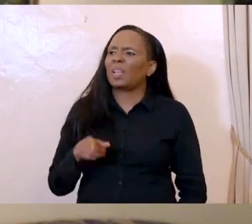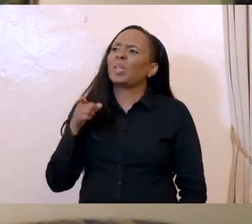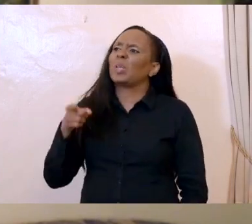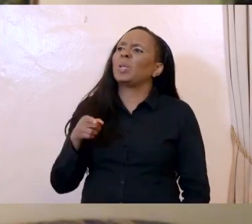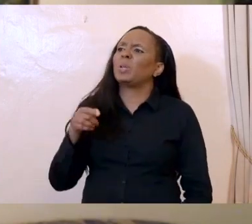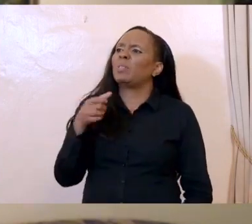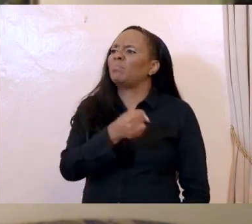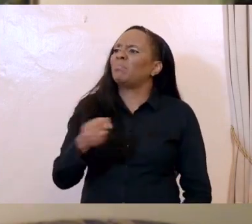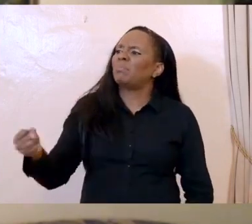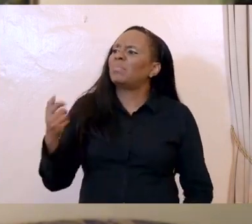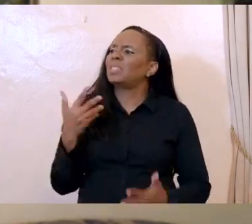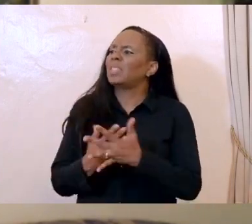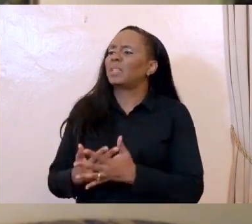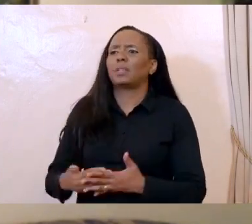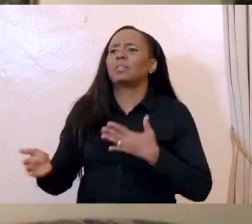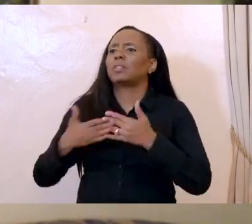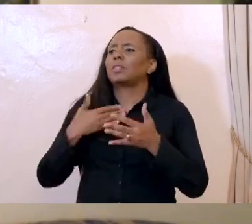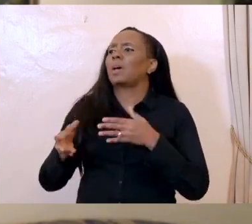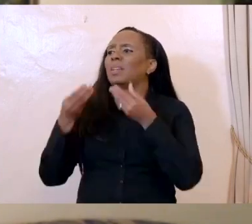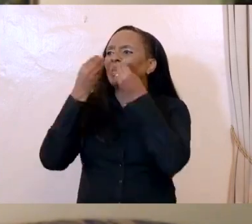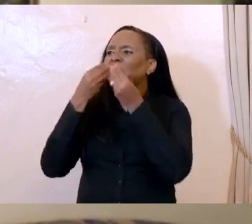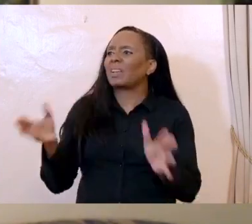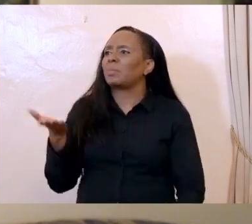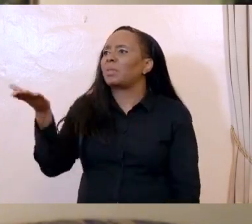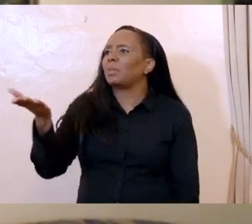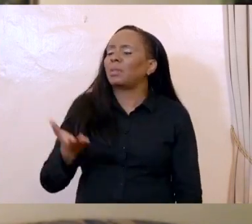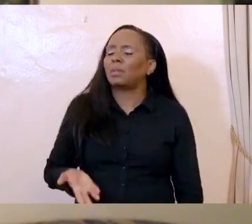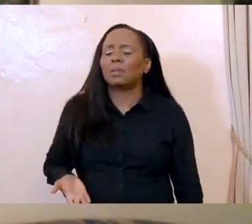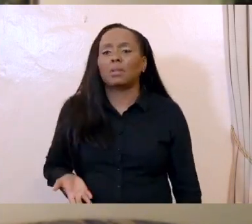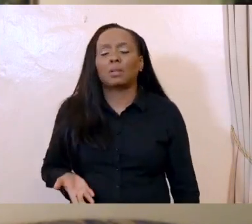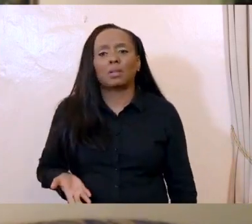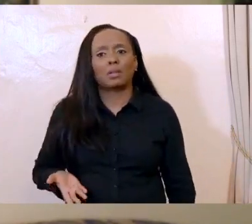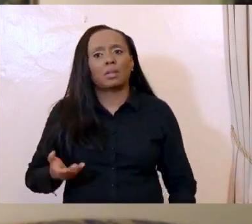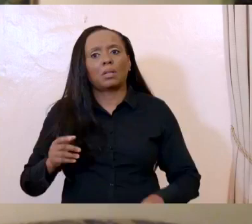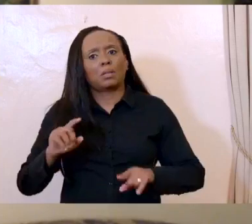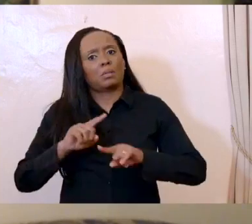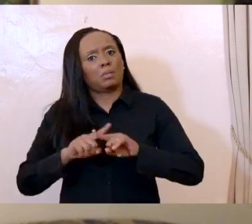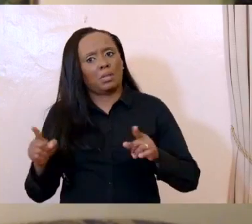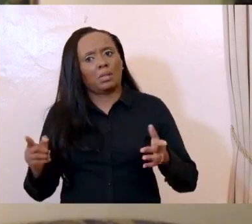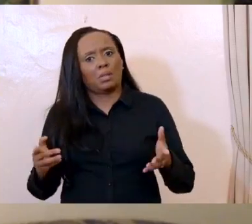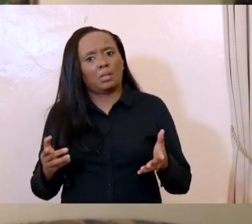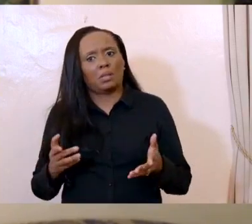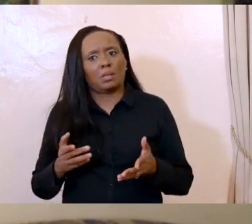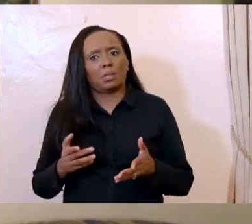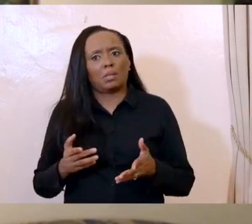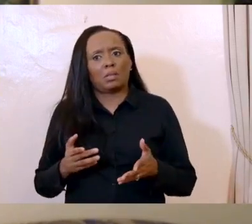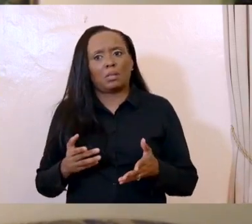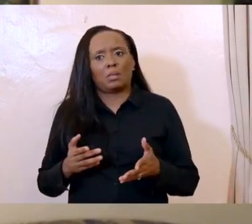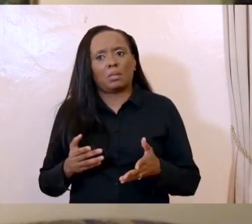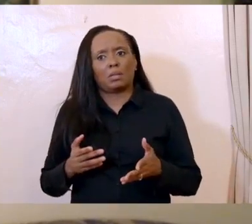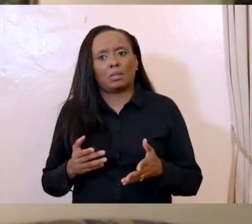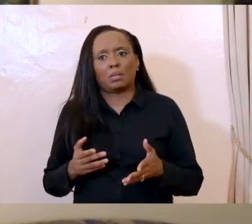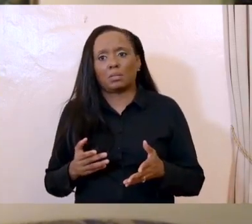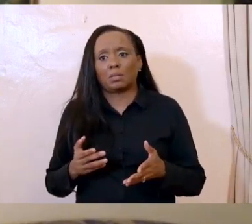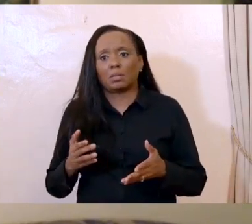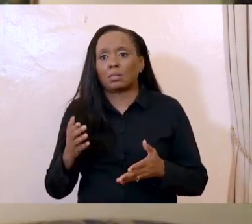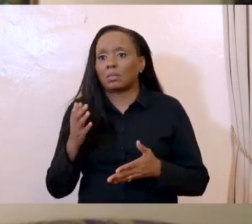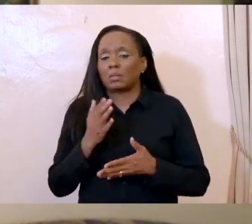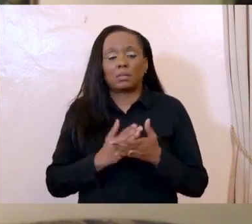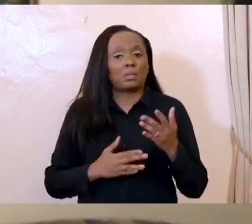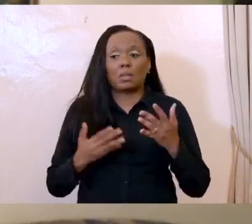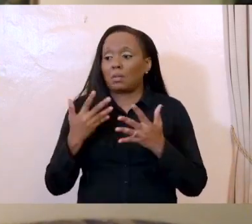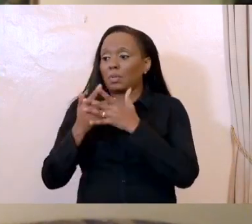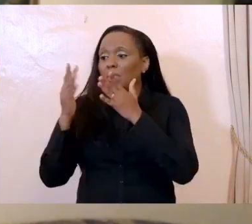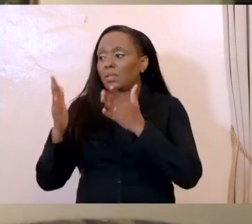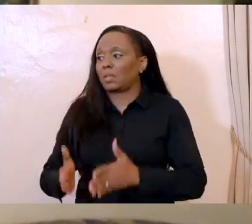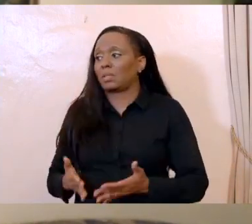deserve. But there are others who suggest that nevertheless, many of them are innocent until proven guilty,